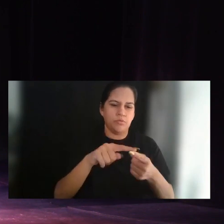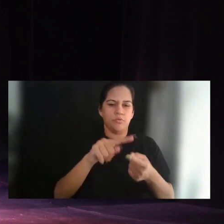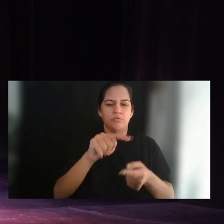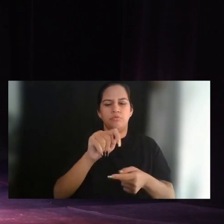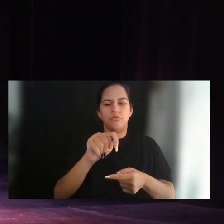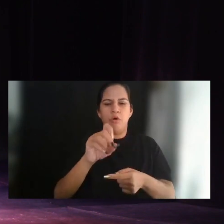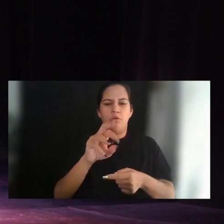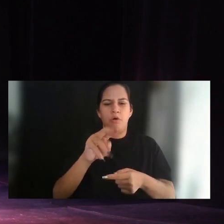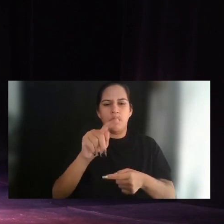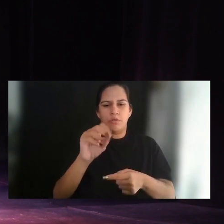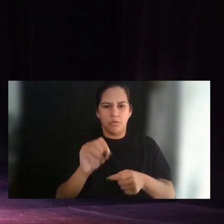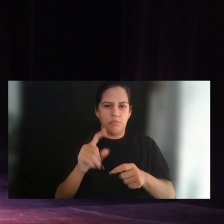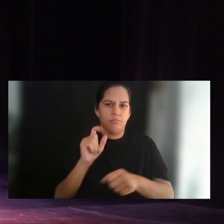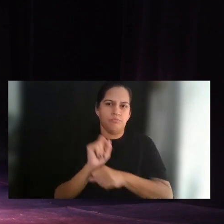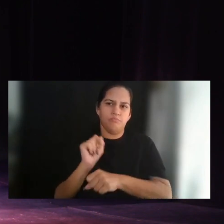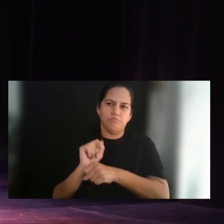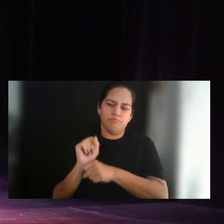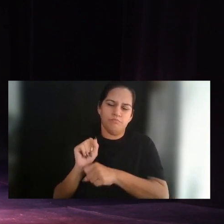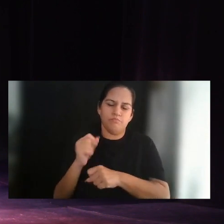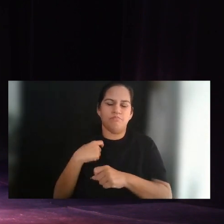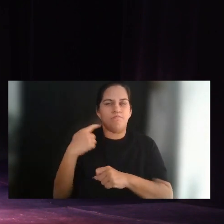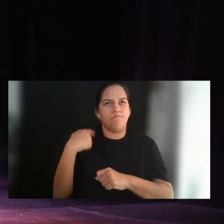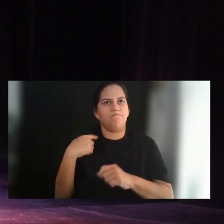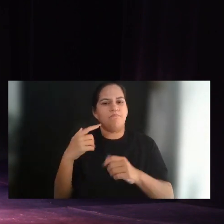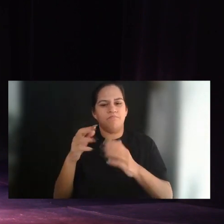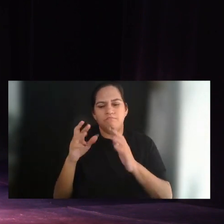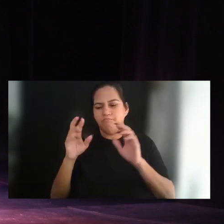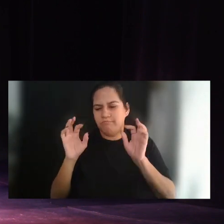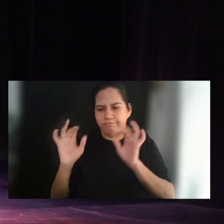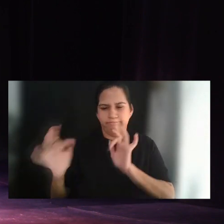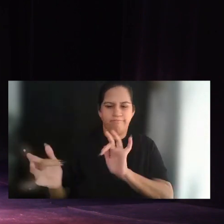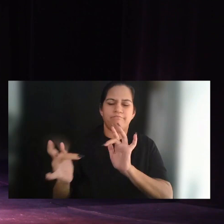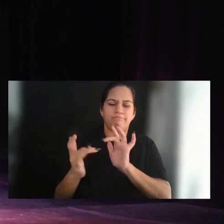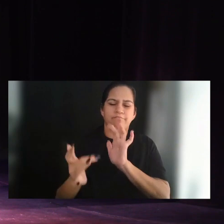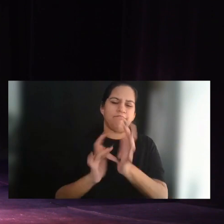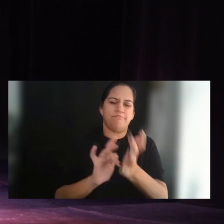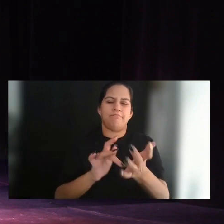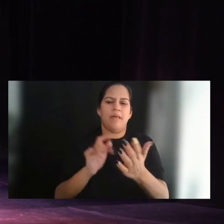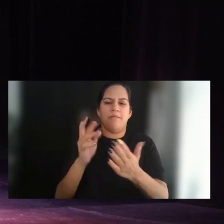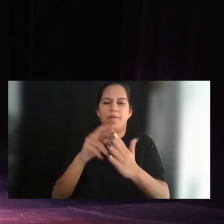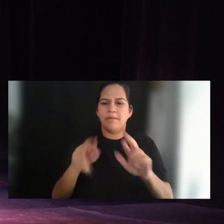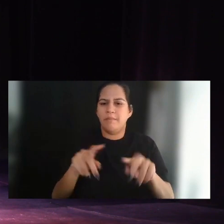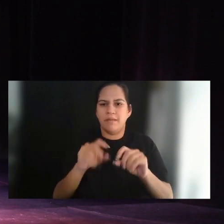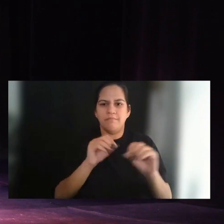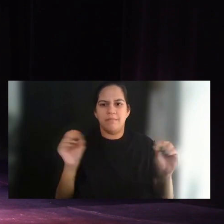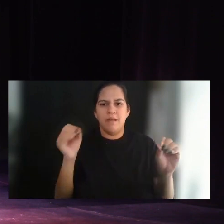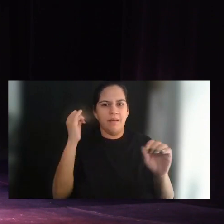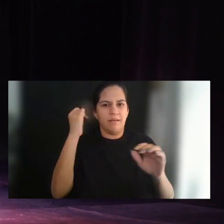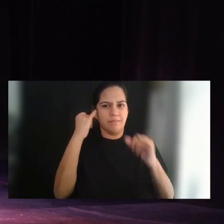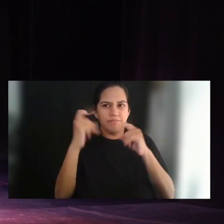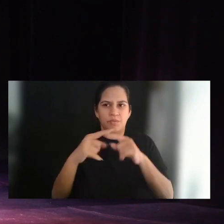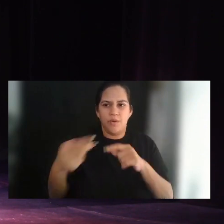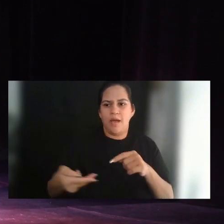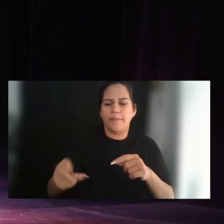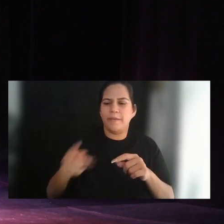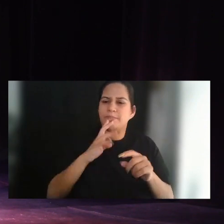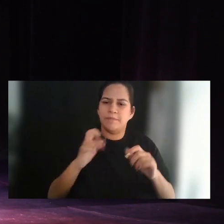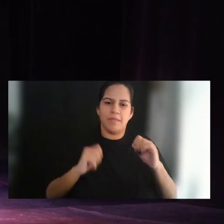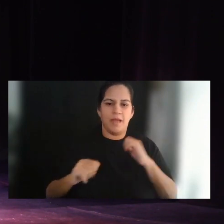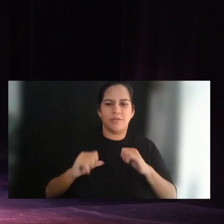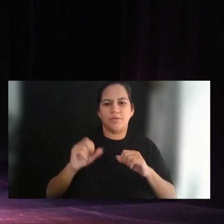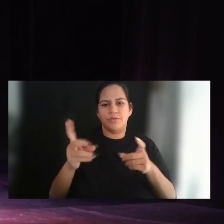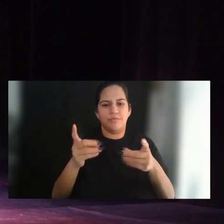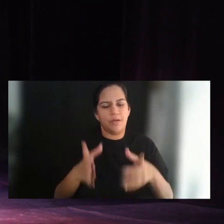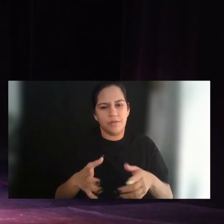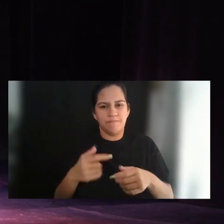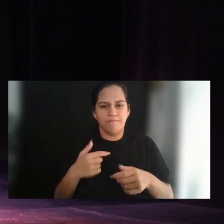this stellar international resume. However, there wasn't a ton of imagination to hire me as an actor or a director. I was constantly reminded that